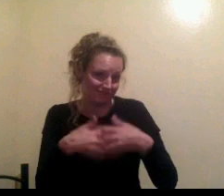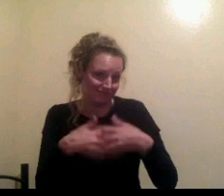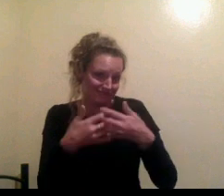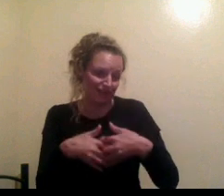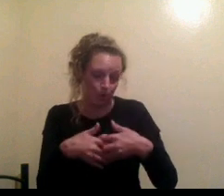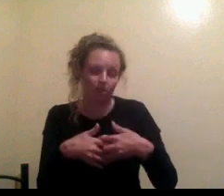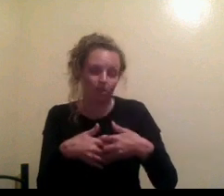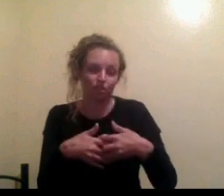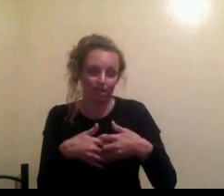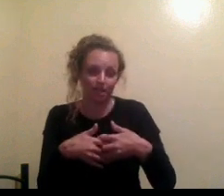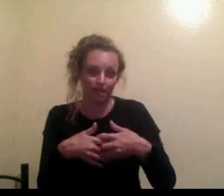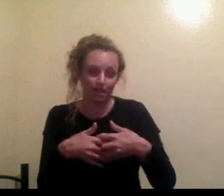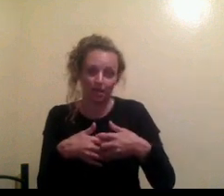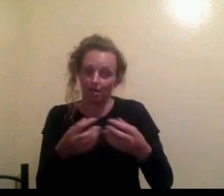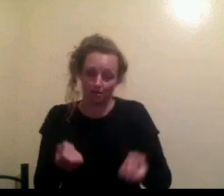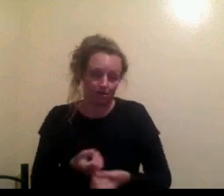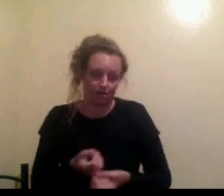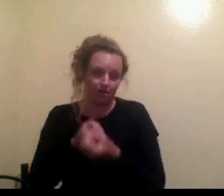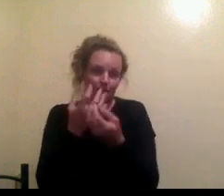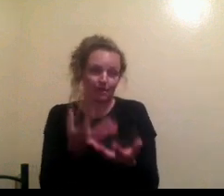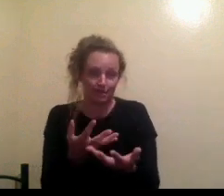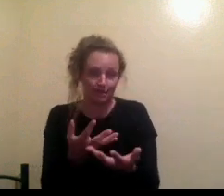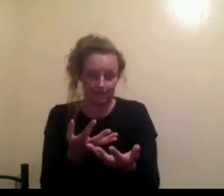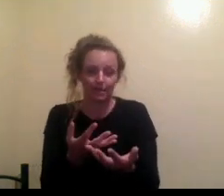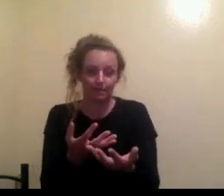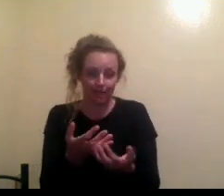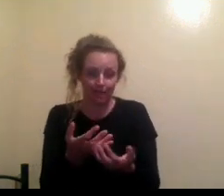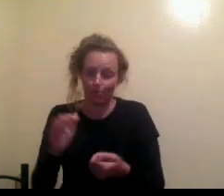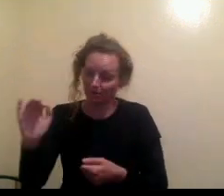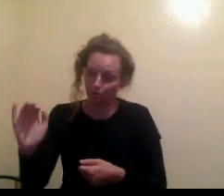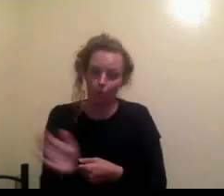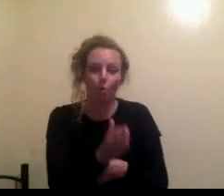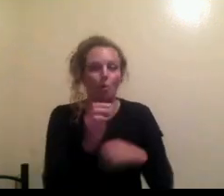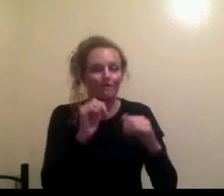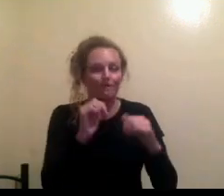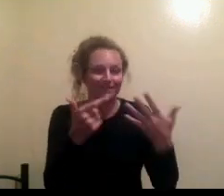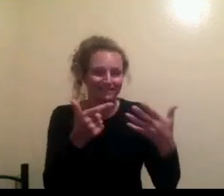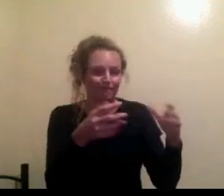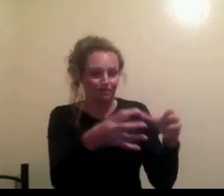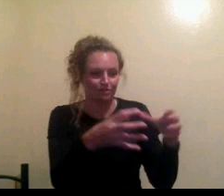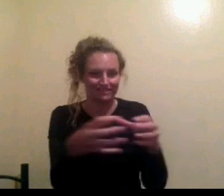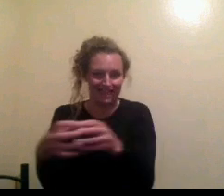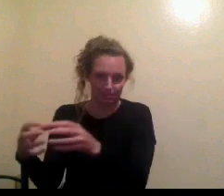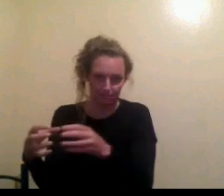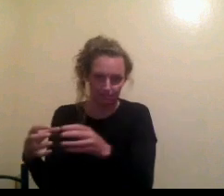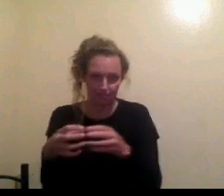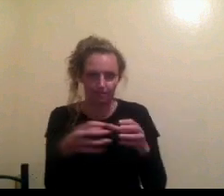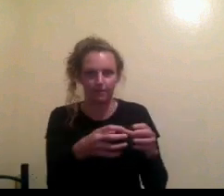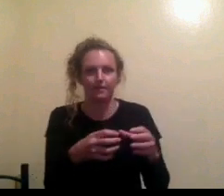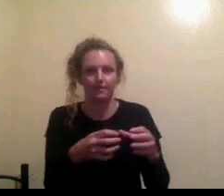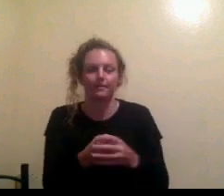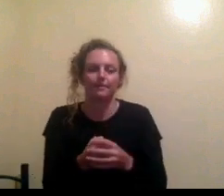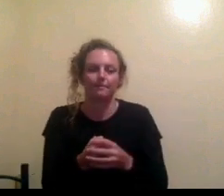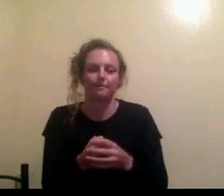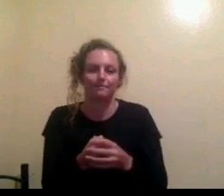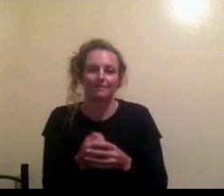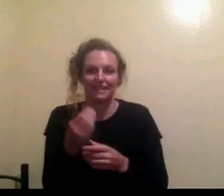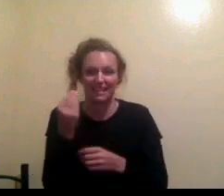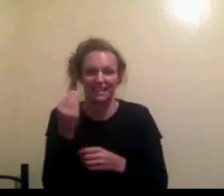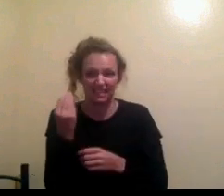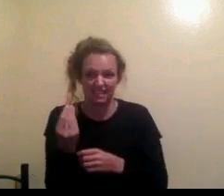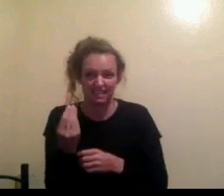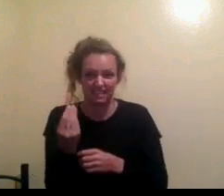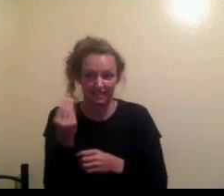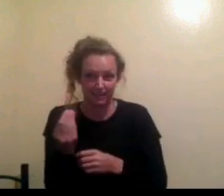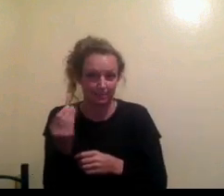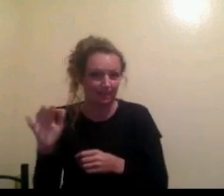came out in kind of all of the 7 sectors that we did reports in. It's something really for every organization